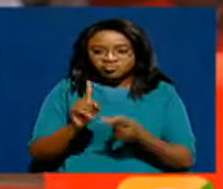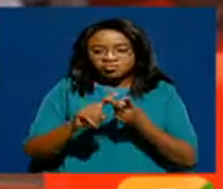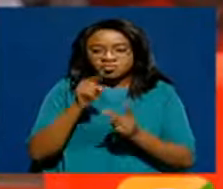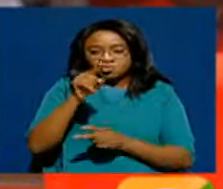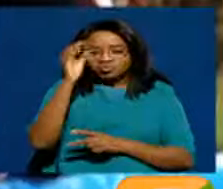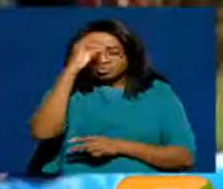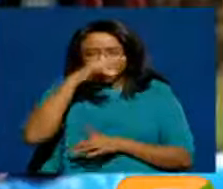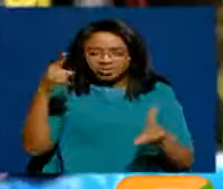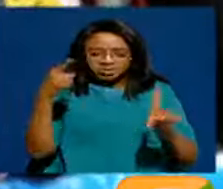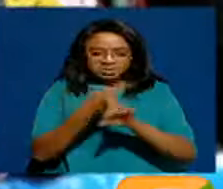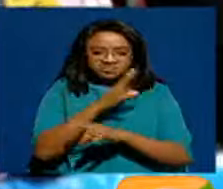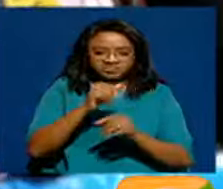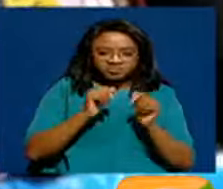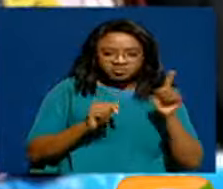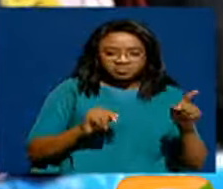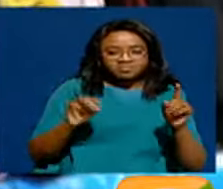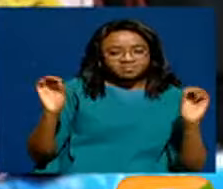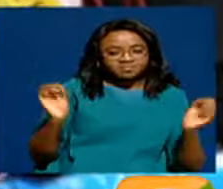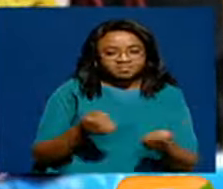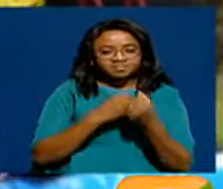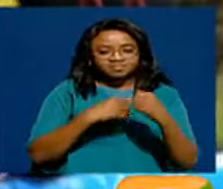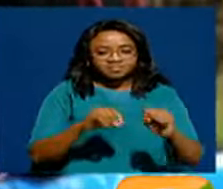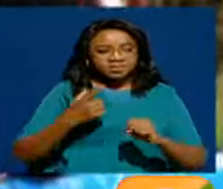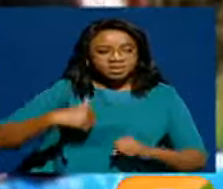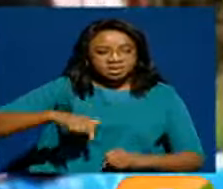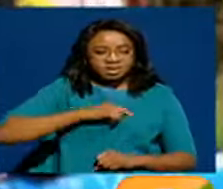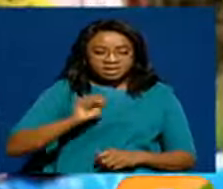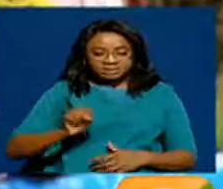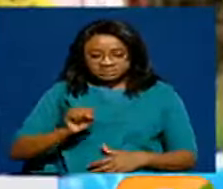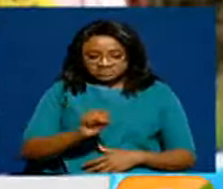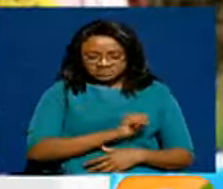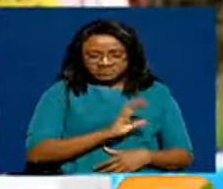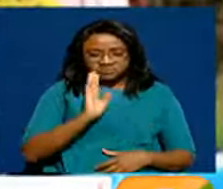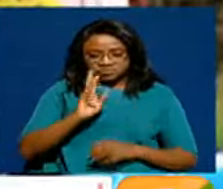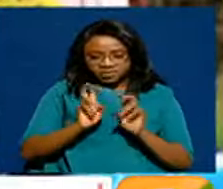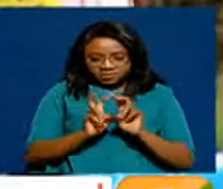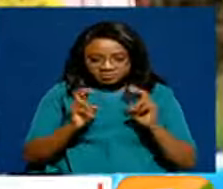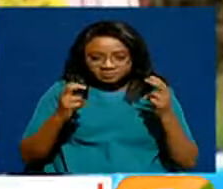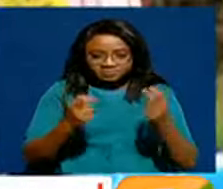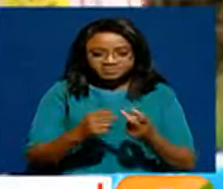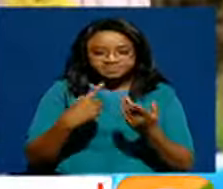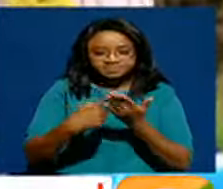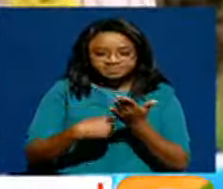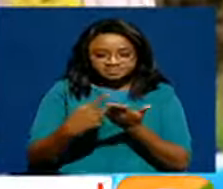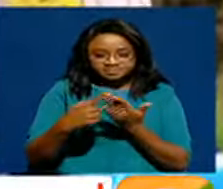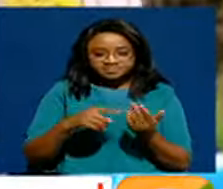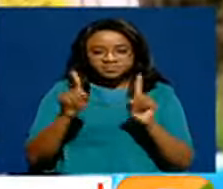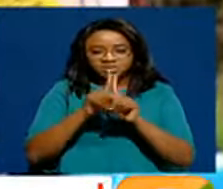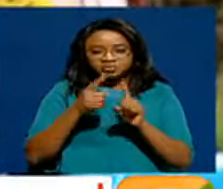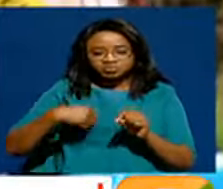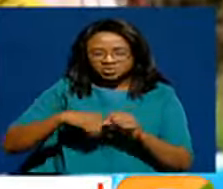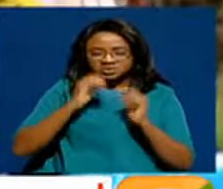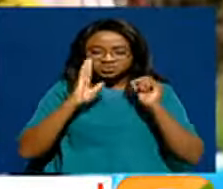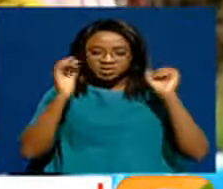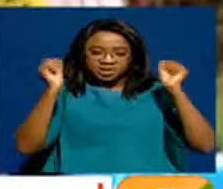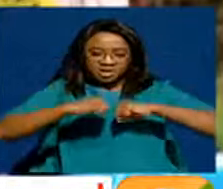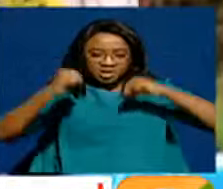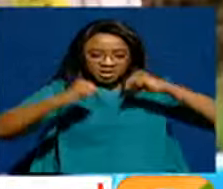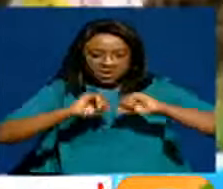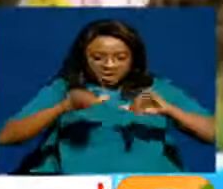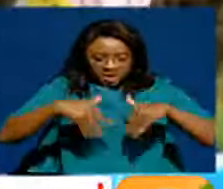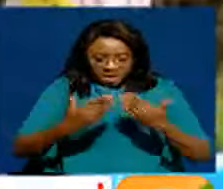tofauti na yake. Kama Senate tutakaa na tutaangalia na tukubaliane ni njia vipi ambapo tukigawa mali ya